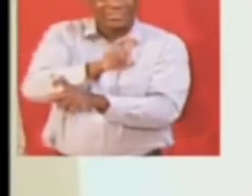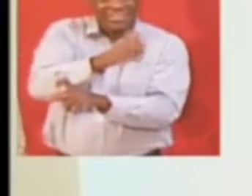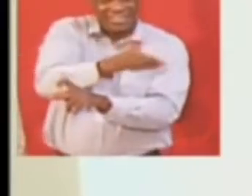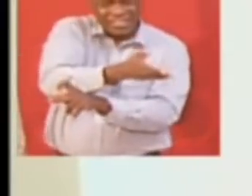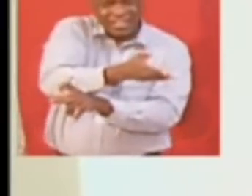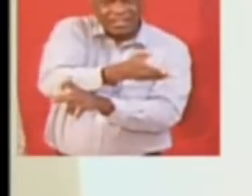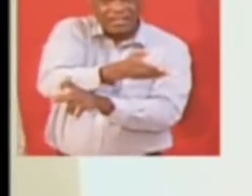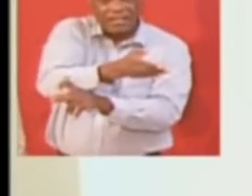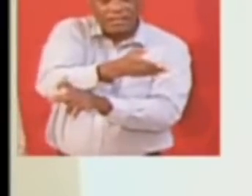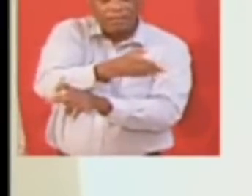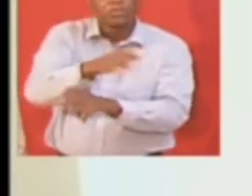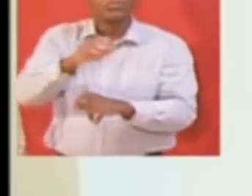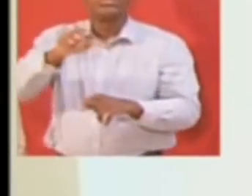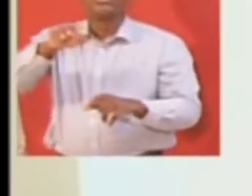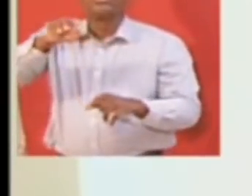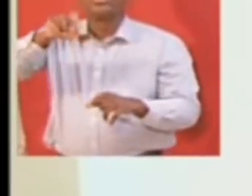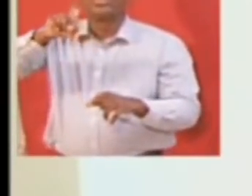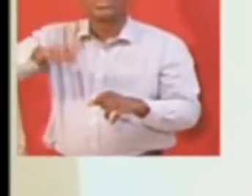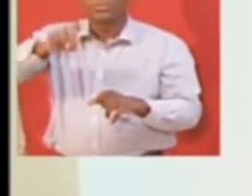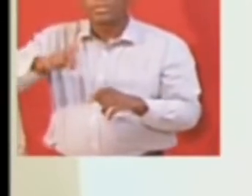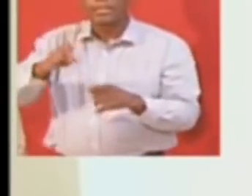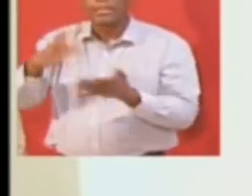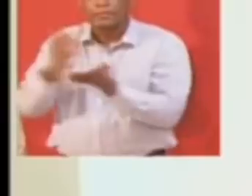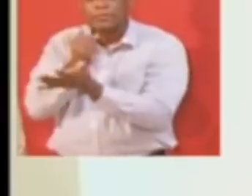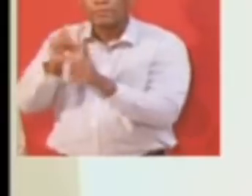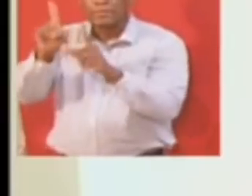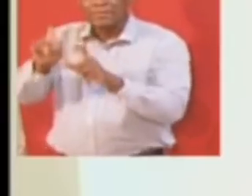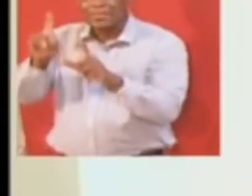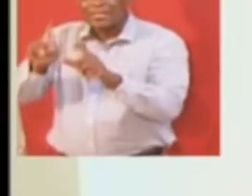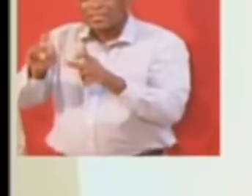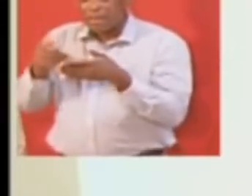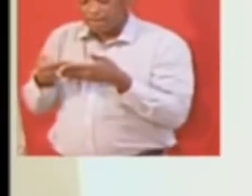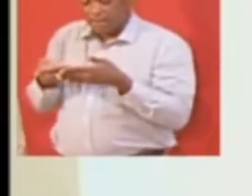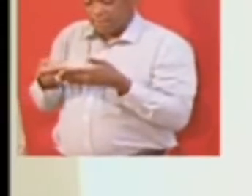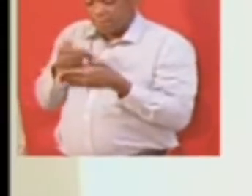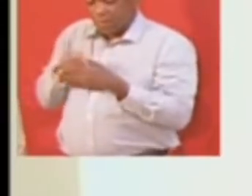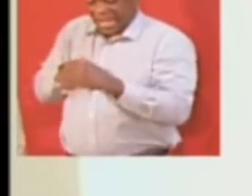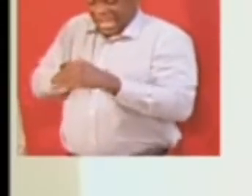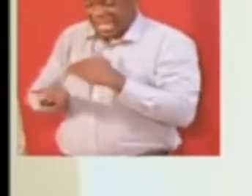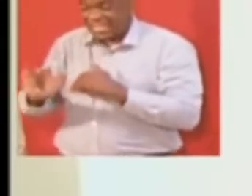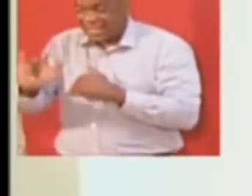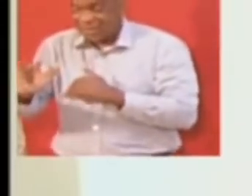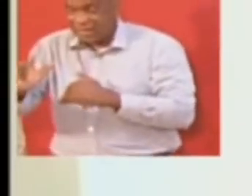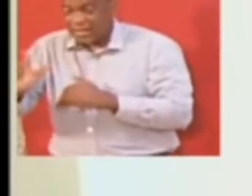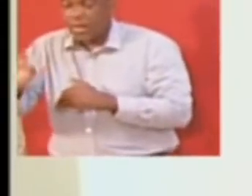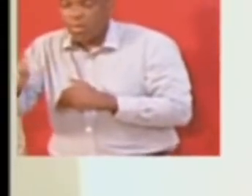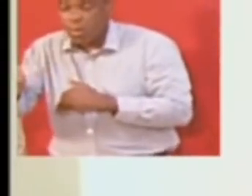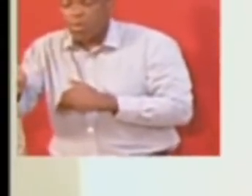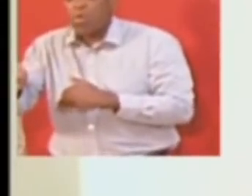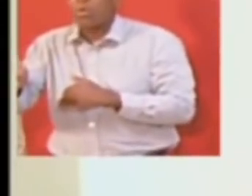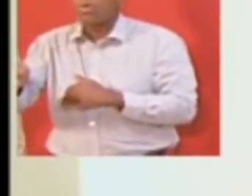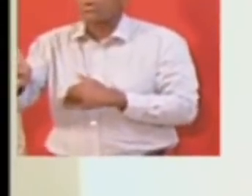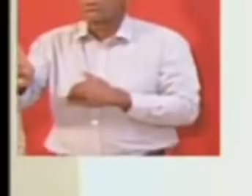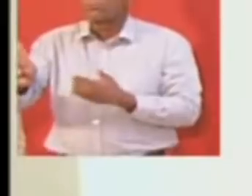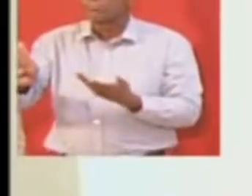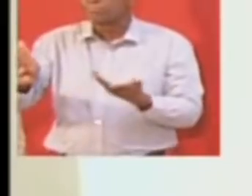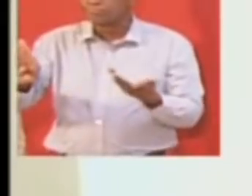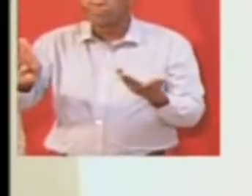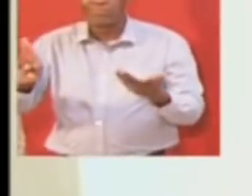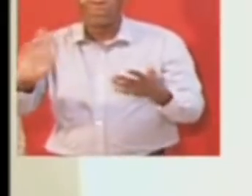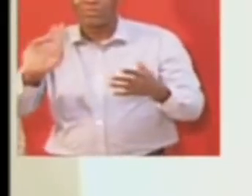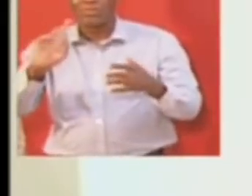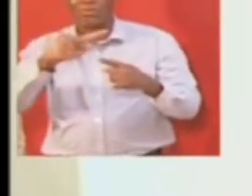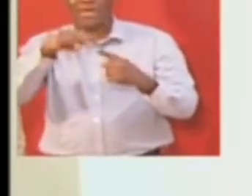tested just before they embark and come to the country? Or should they be tested before so that the period